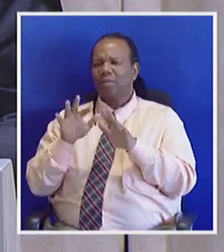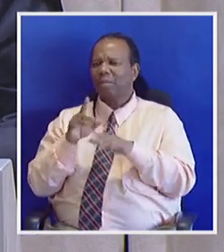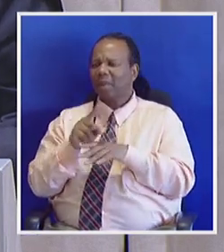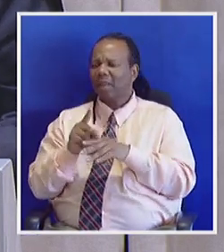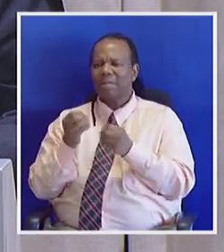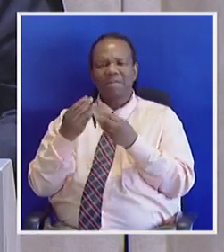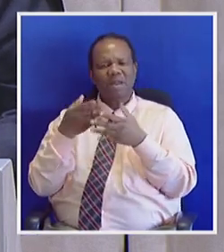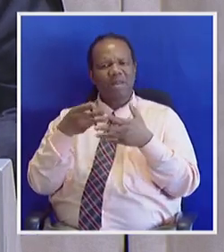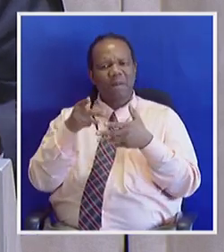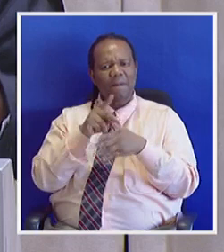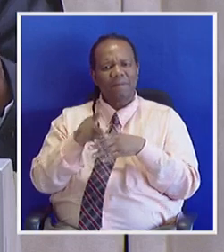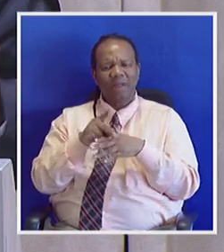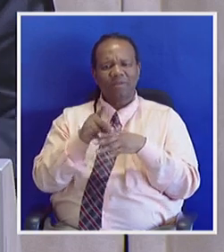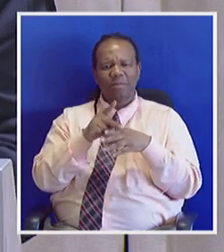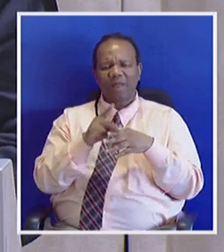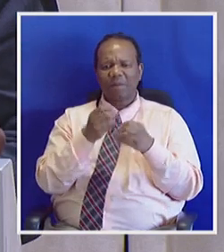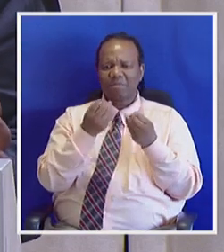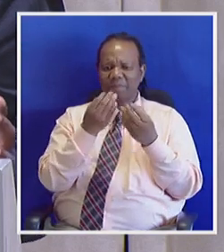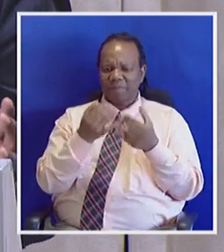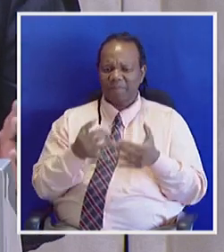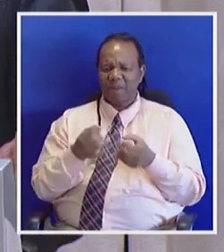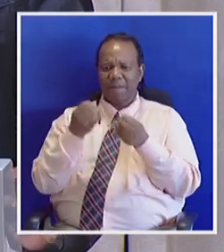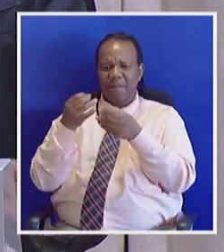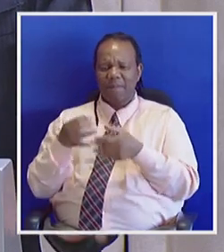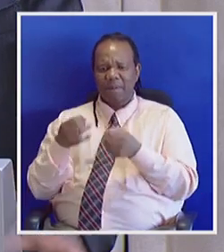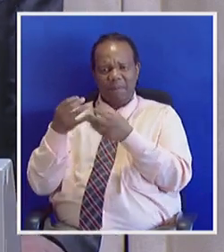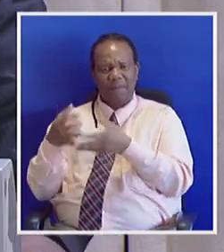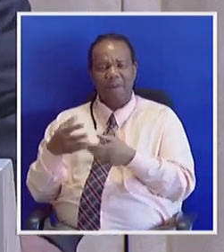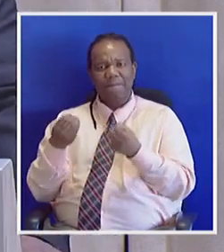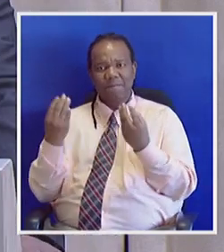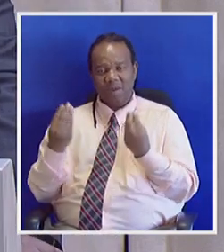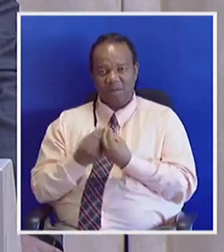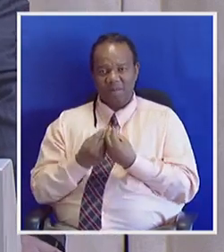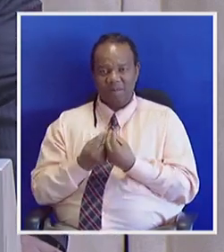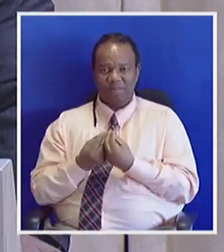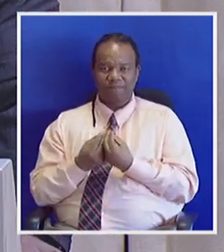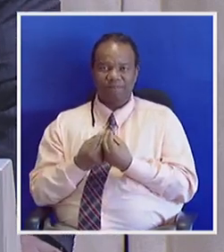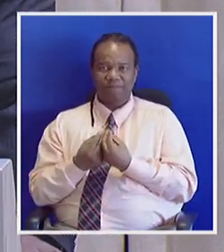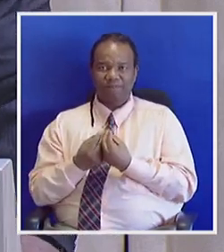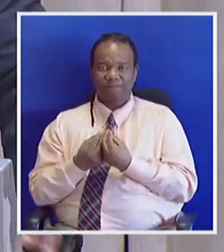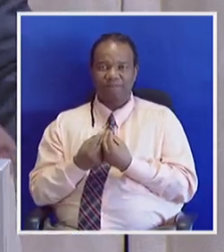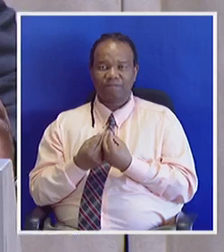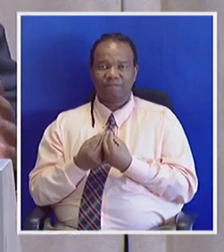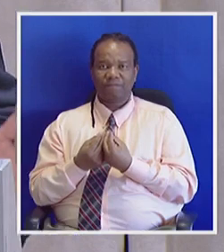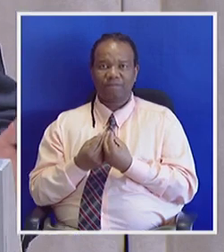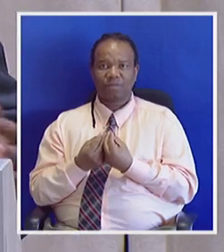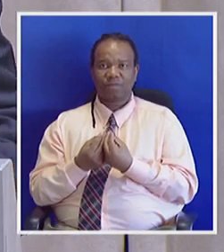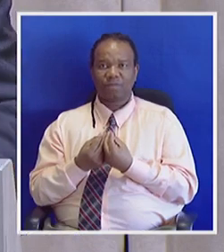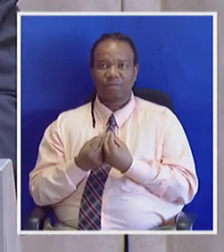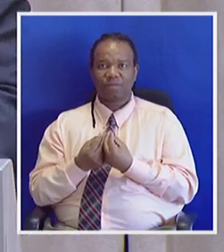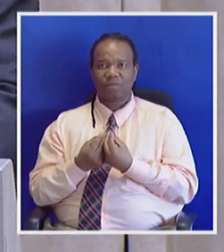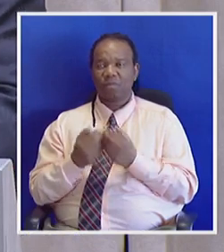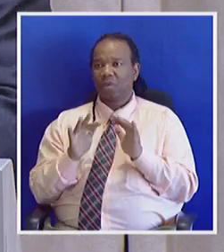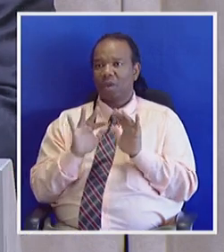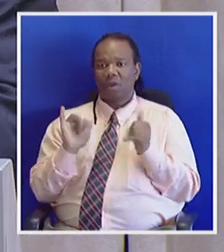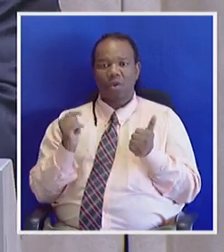put out a number of initiatives. And in many ways, one could say, isn't there a weakness in